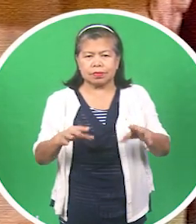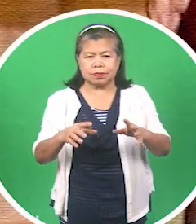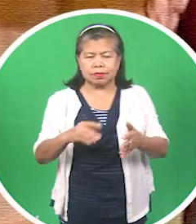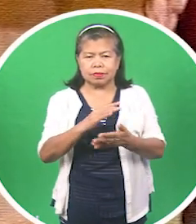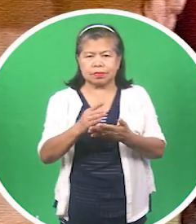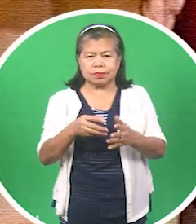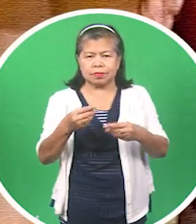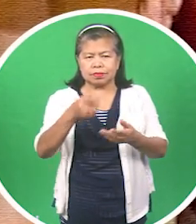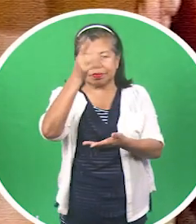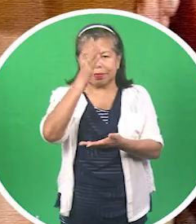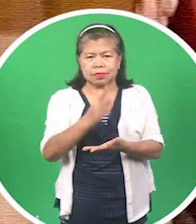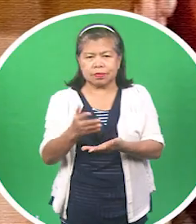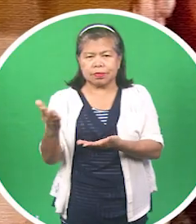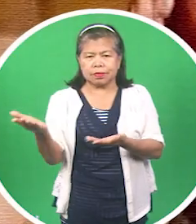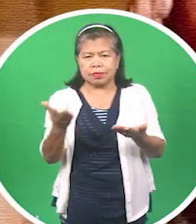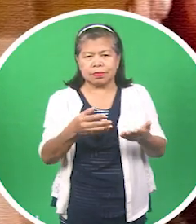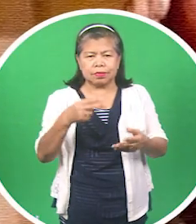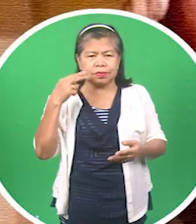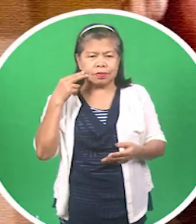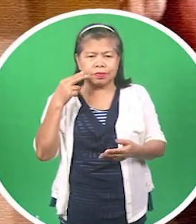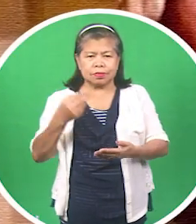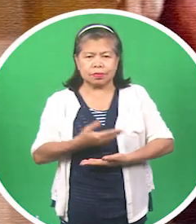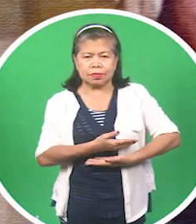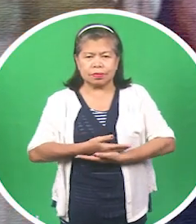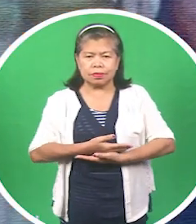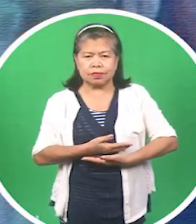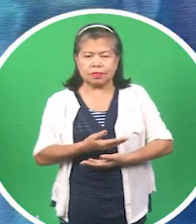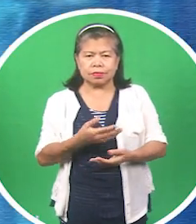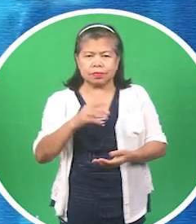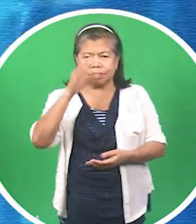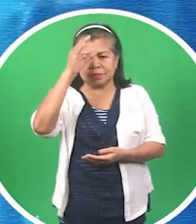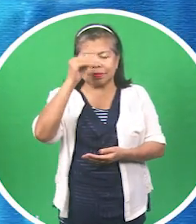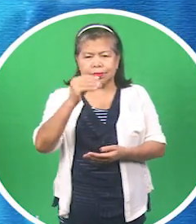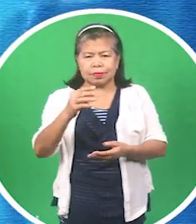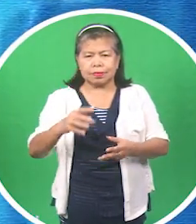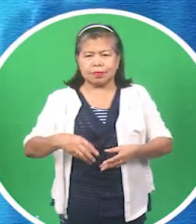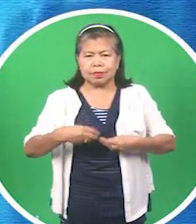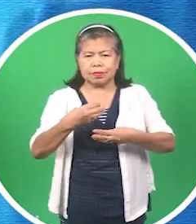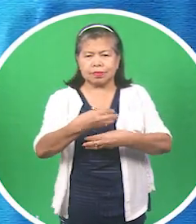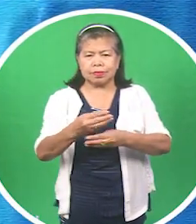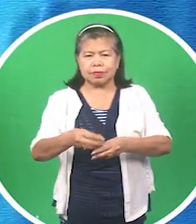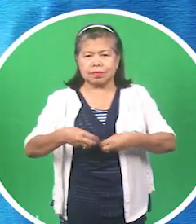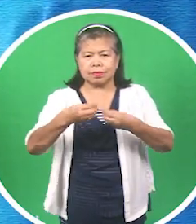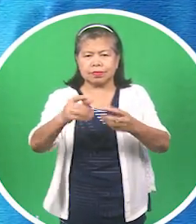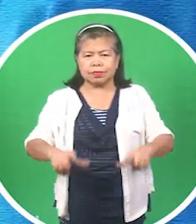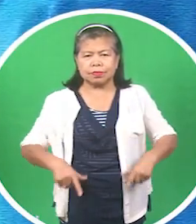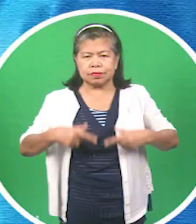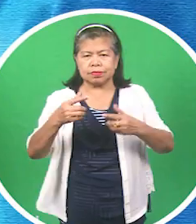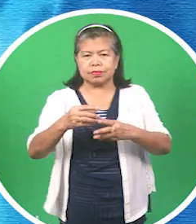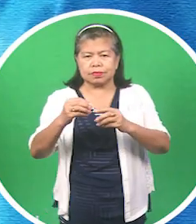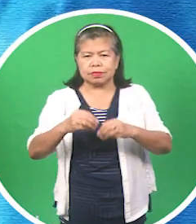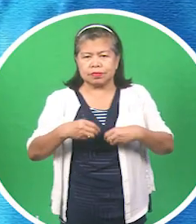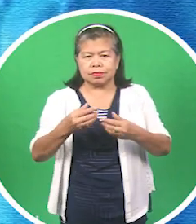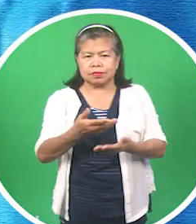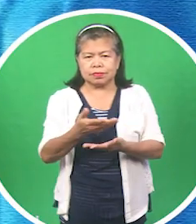After some time, God gave Hannah a baby boy. She named him Samuel, because she